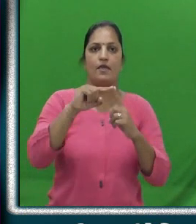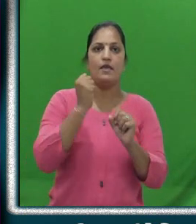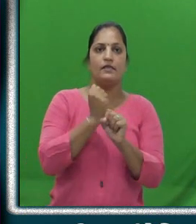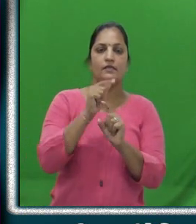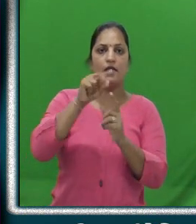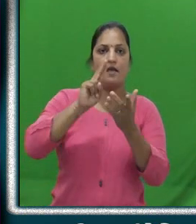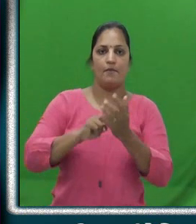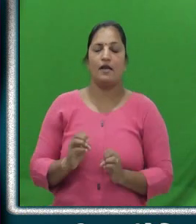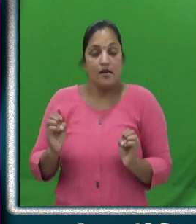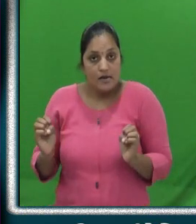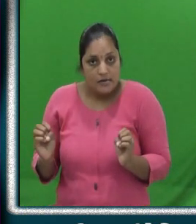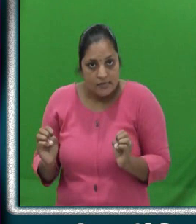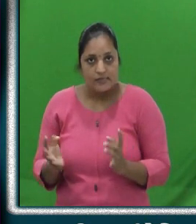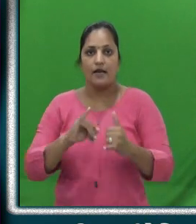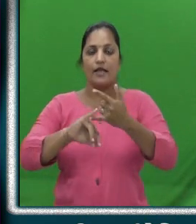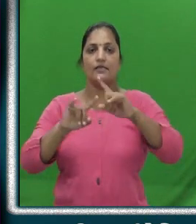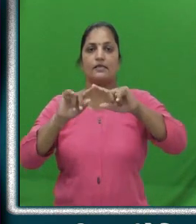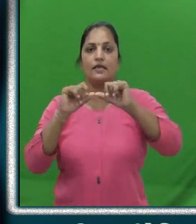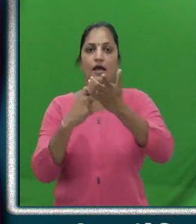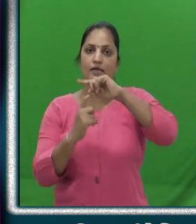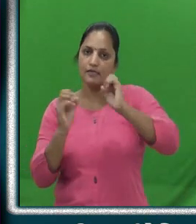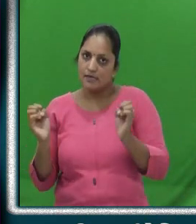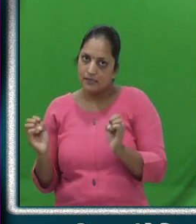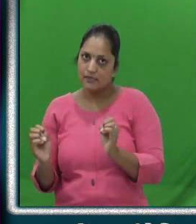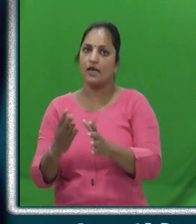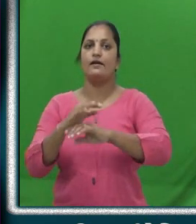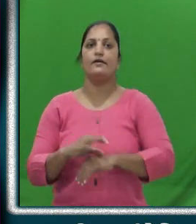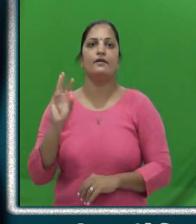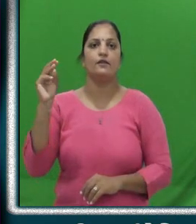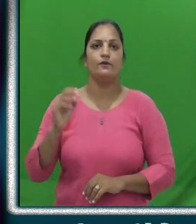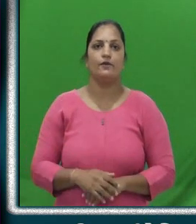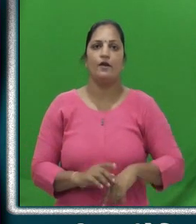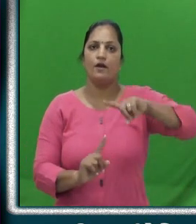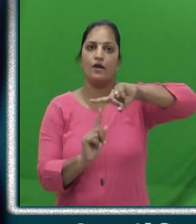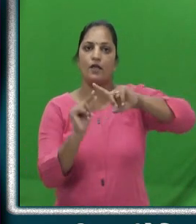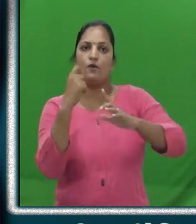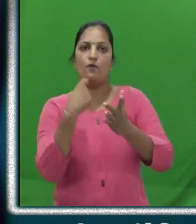Begin means start, saruat karvi.